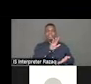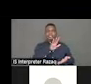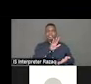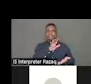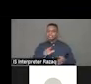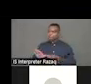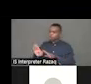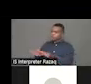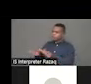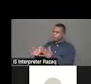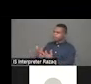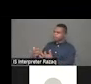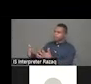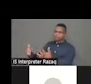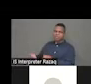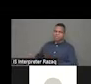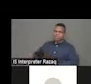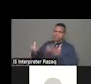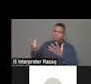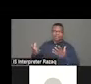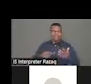izi tablet ni benshi mu kigo.